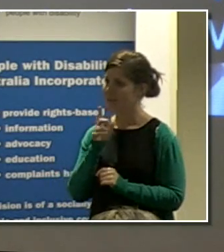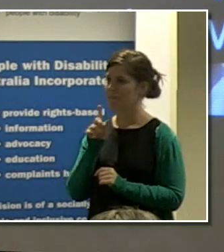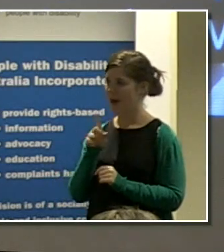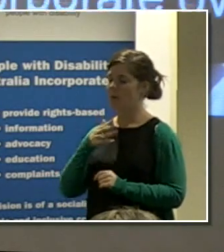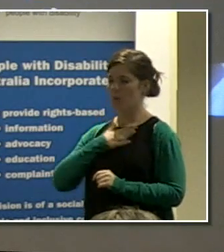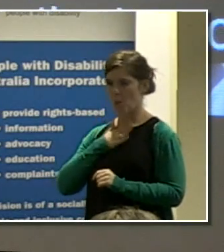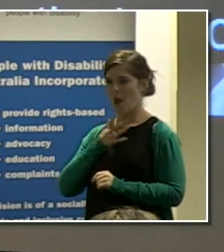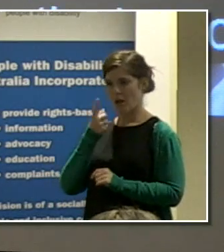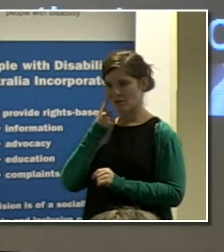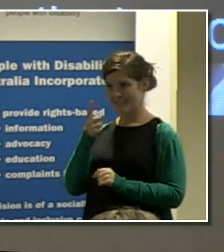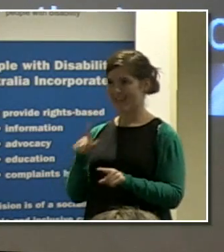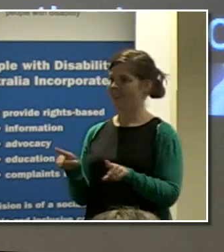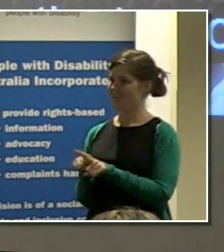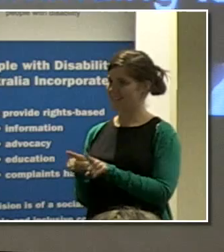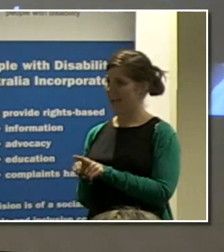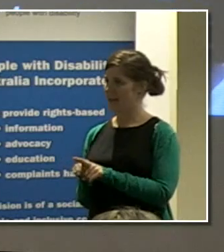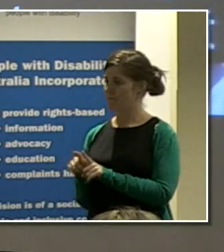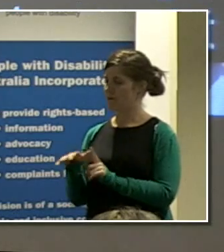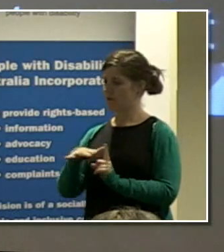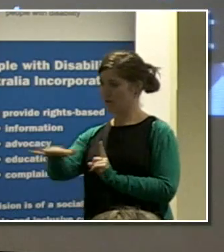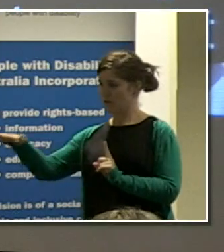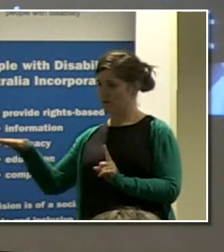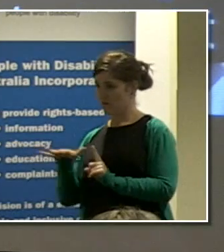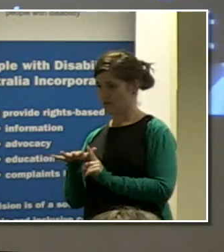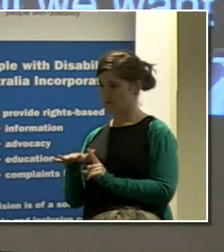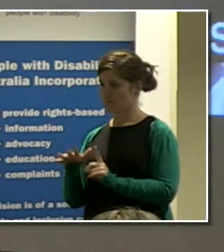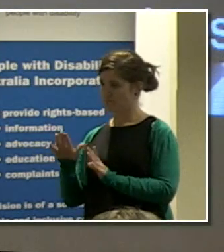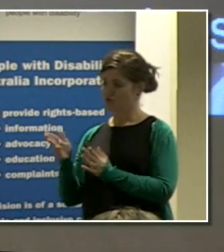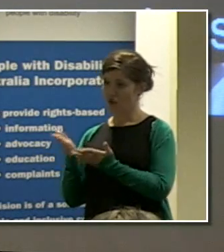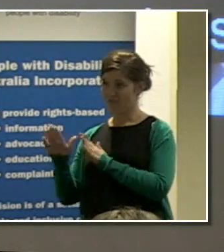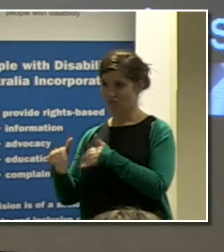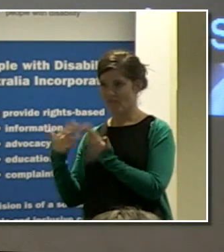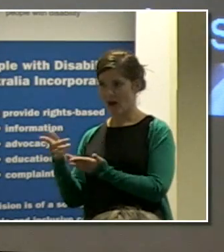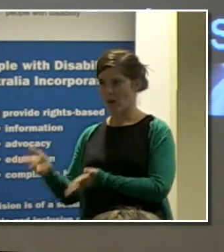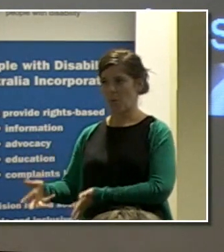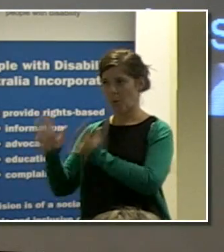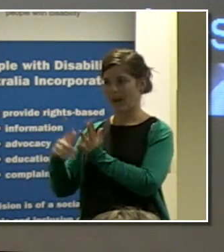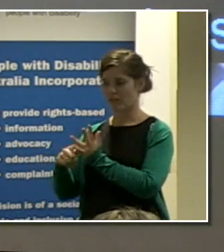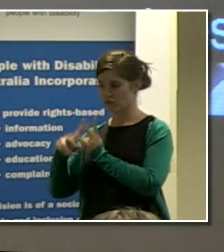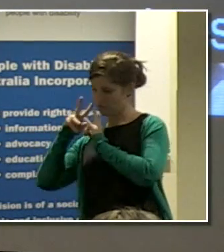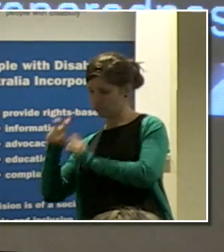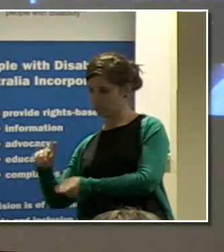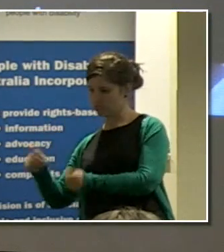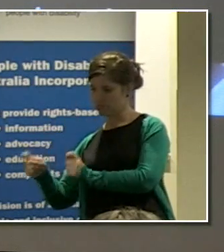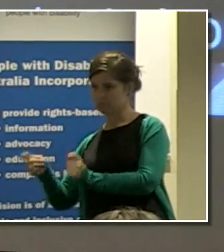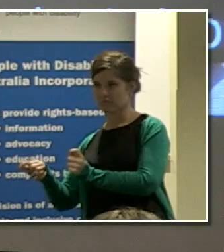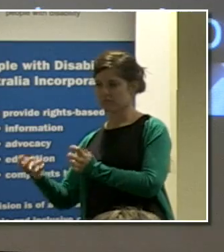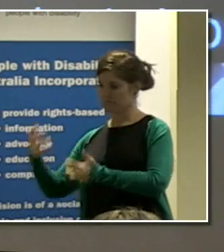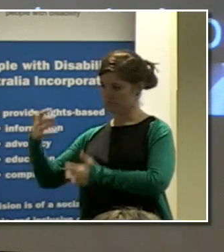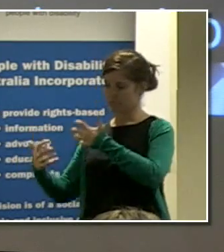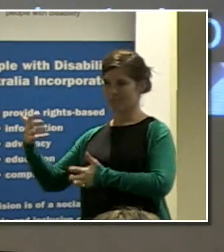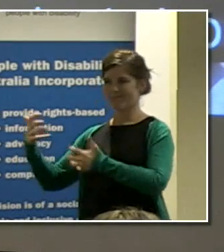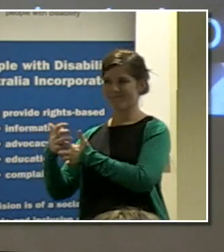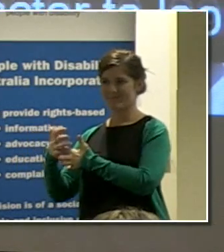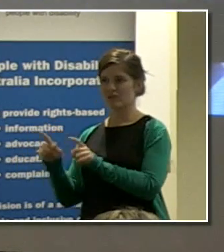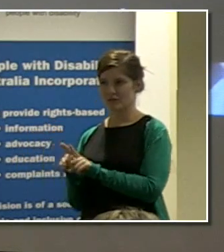the same preparedness from the sector to look at those other elements. And if I can deal with that third one, we